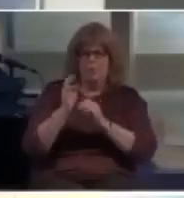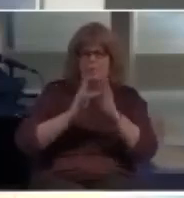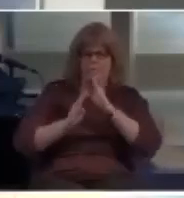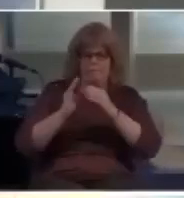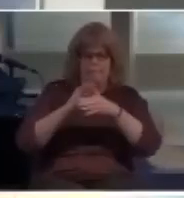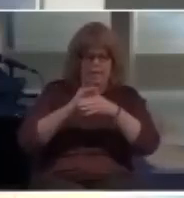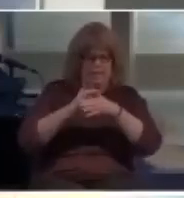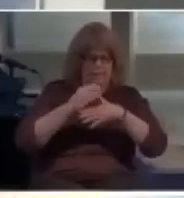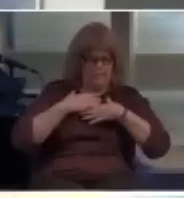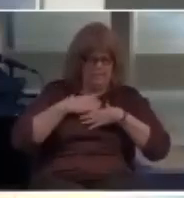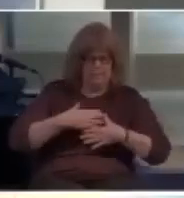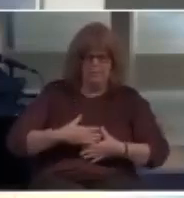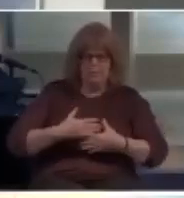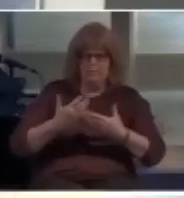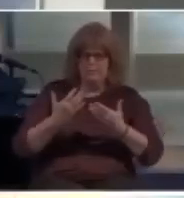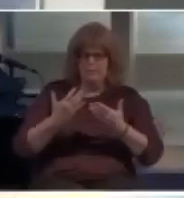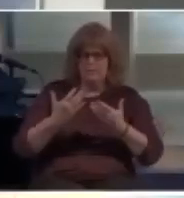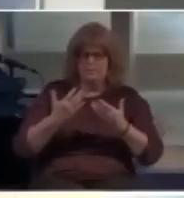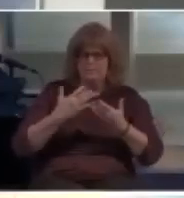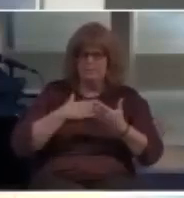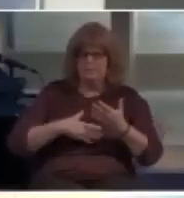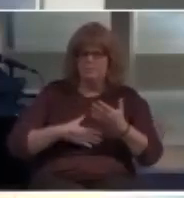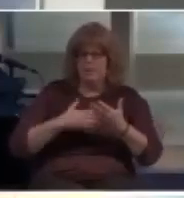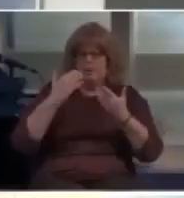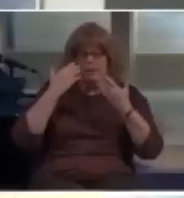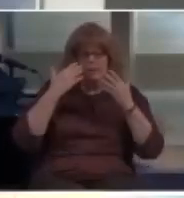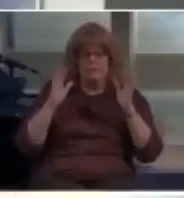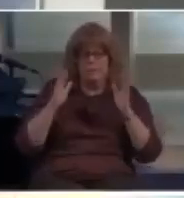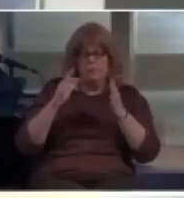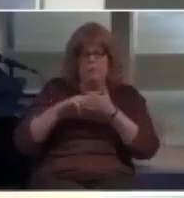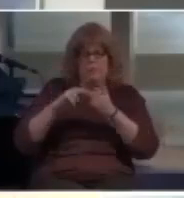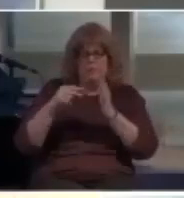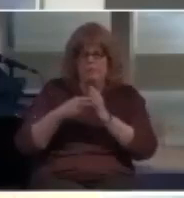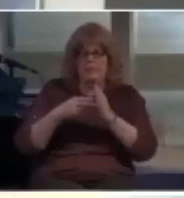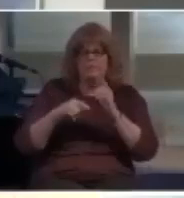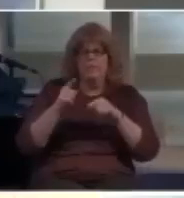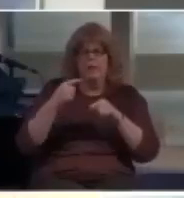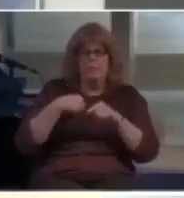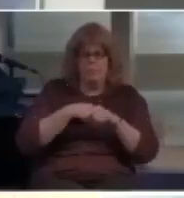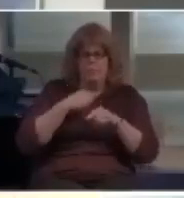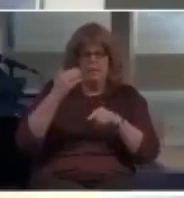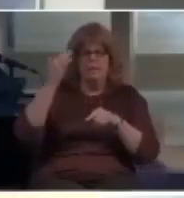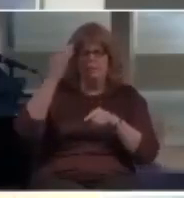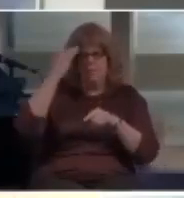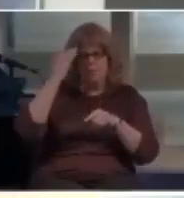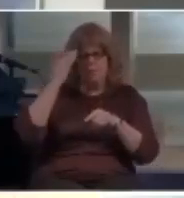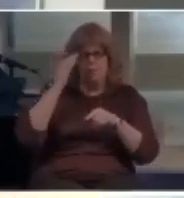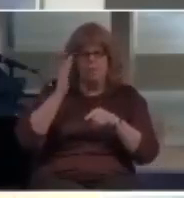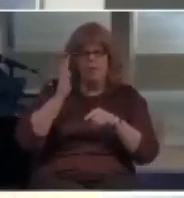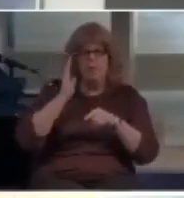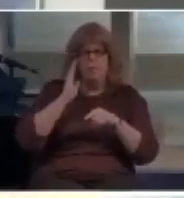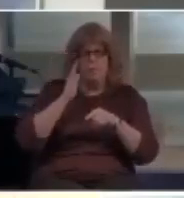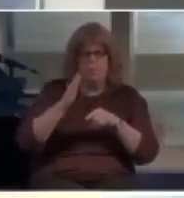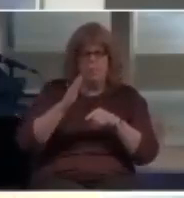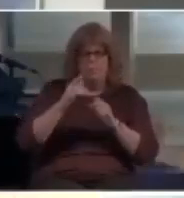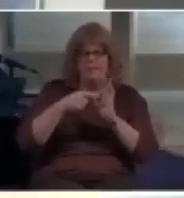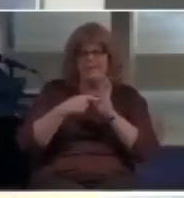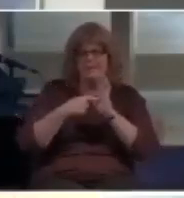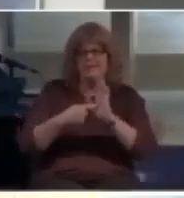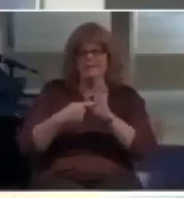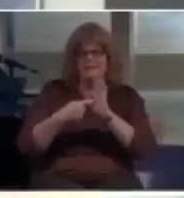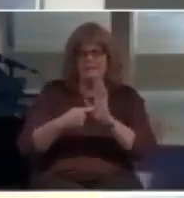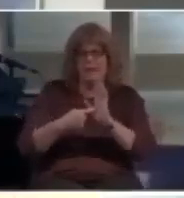biological entities. We don't know what it is, but what we know is that it is a sign,